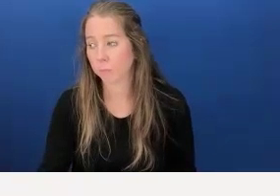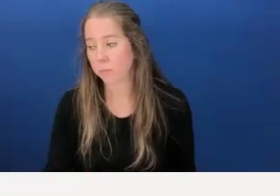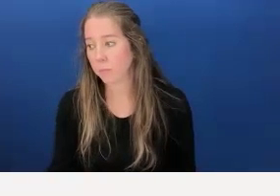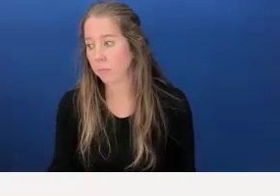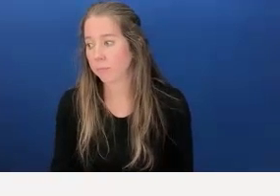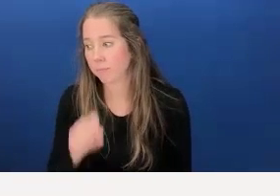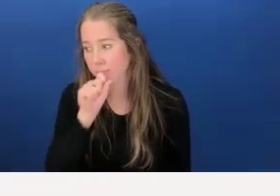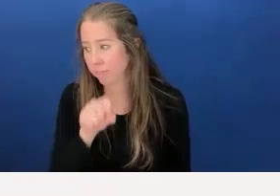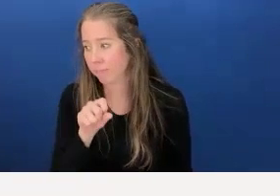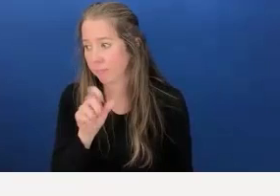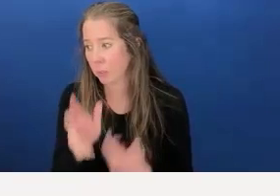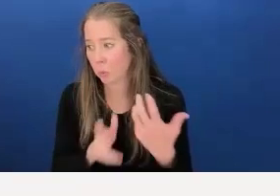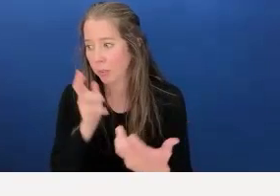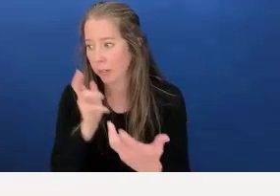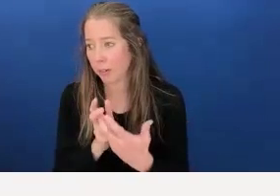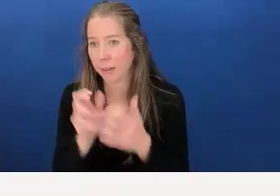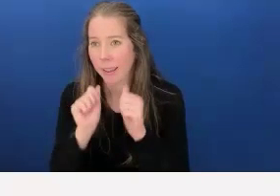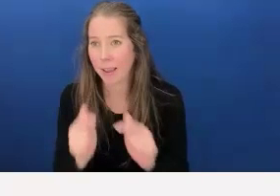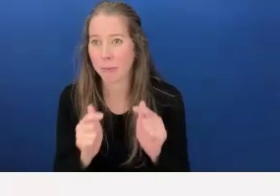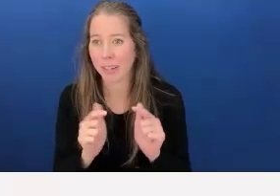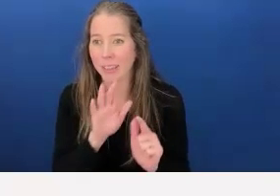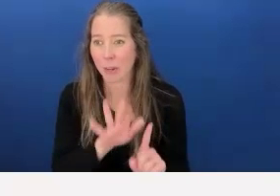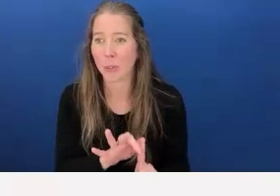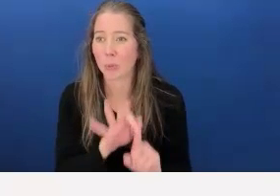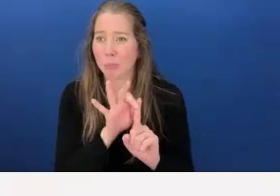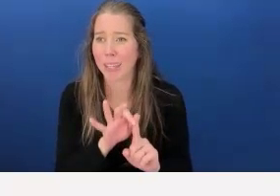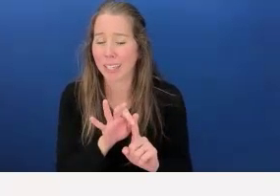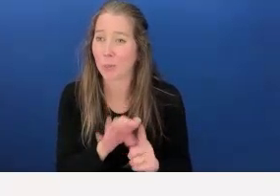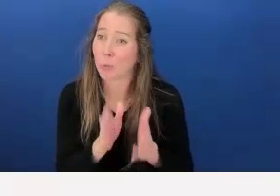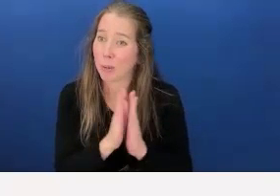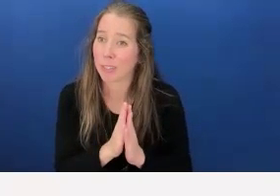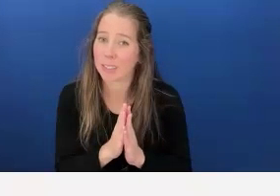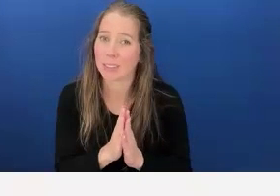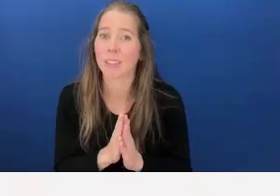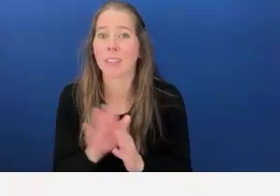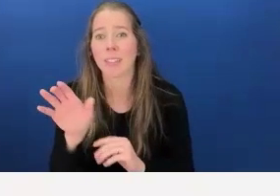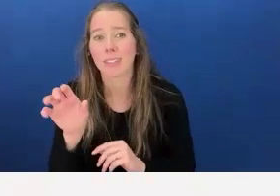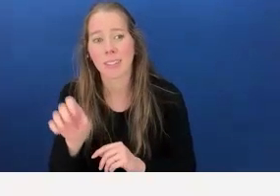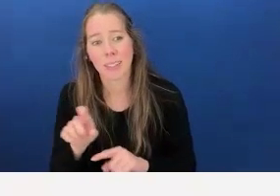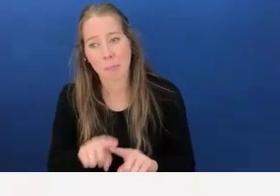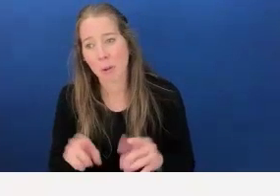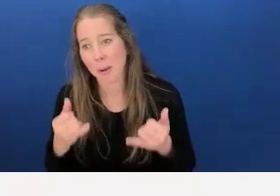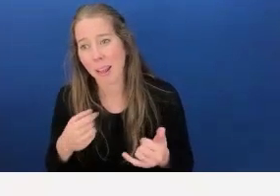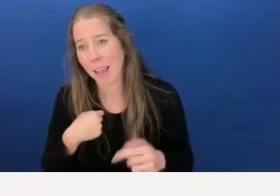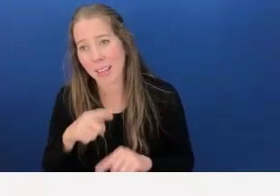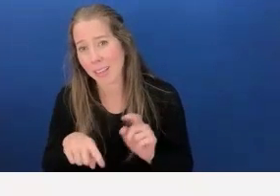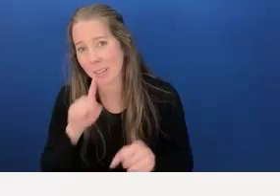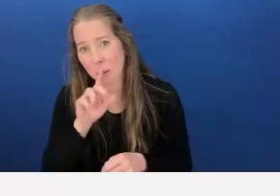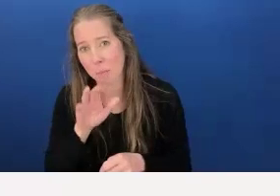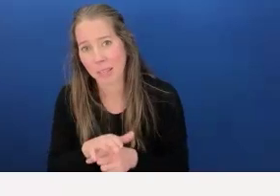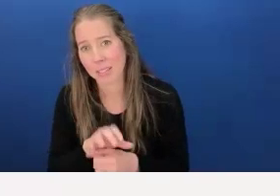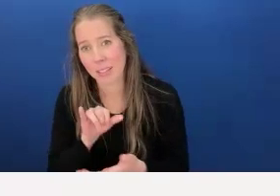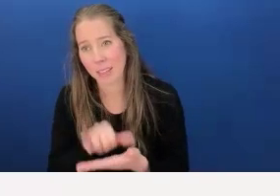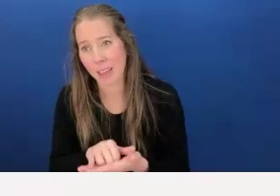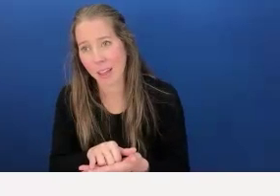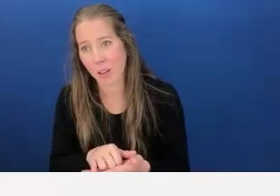I love to accommodate everybody's unique requests. I really do. But at this time, I can't commit to that. We're